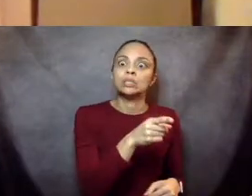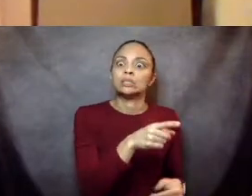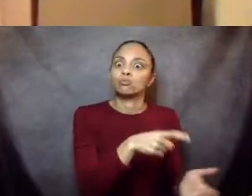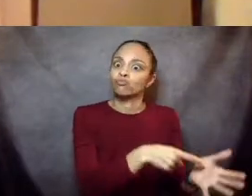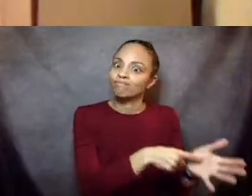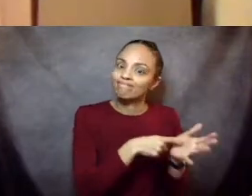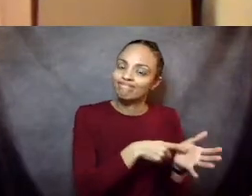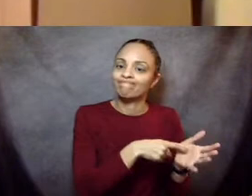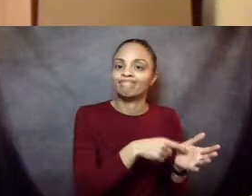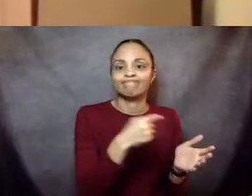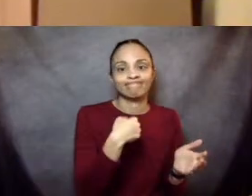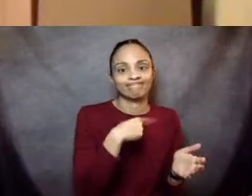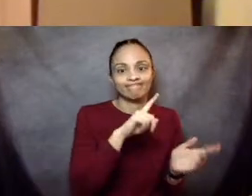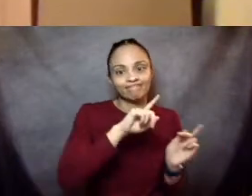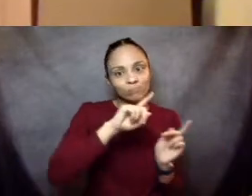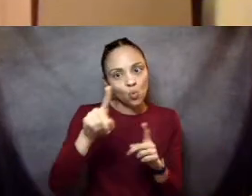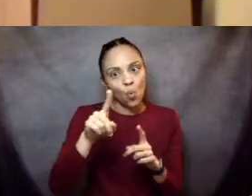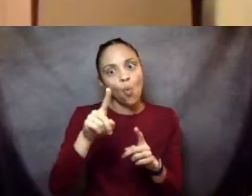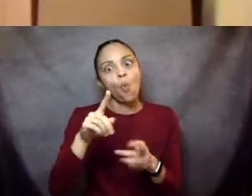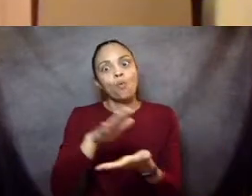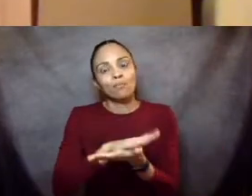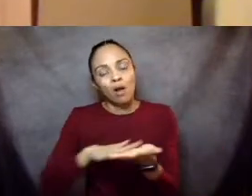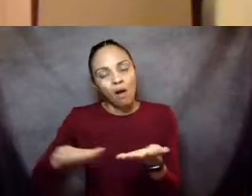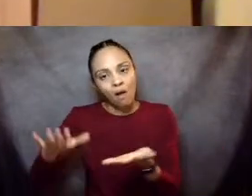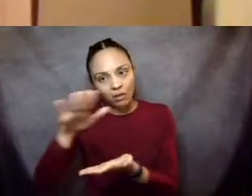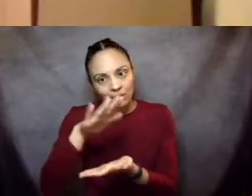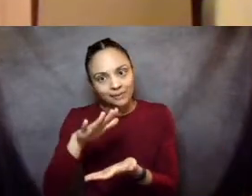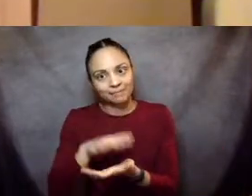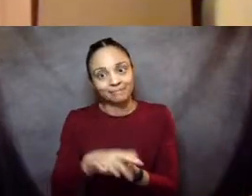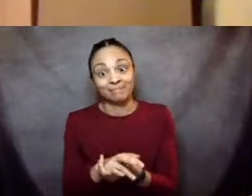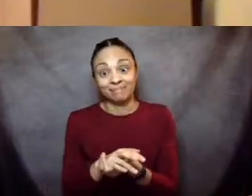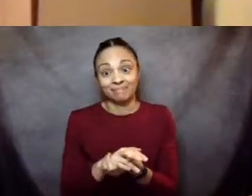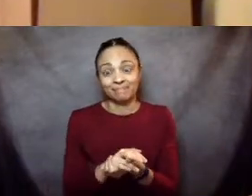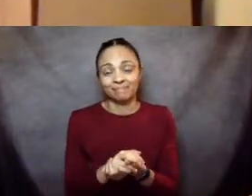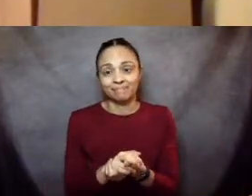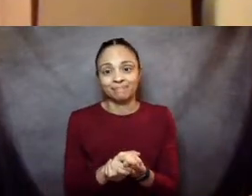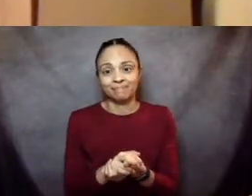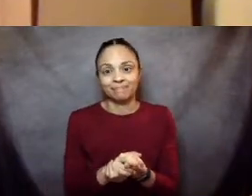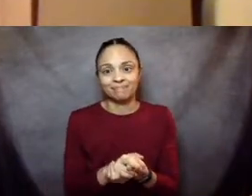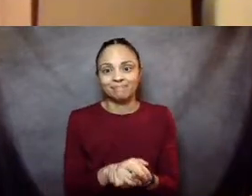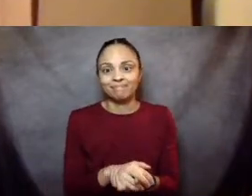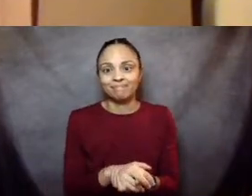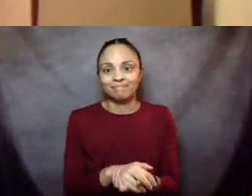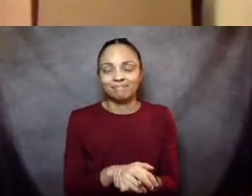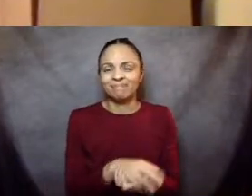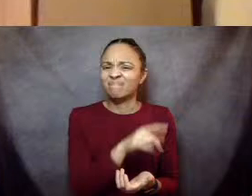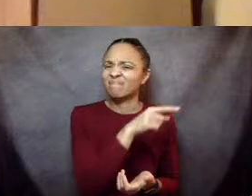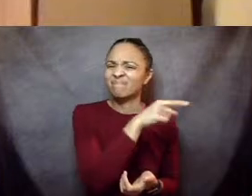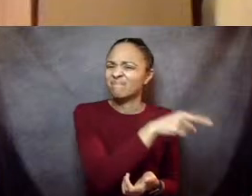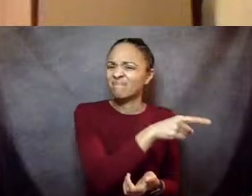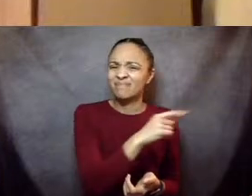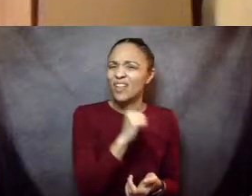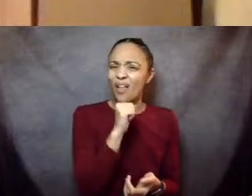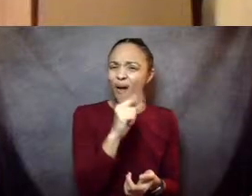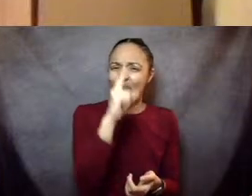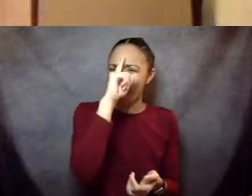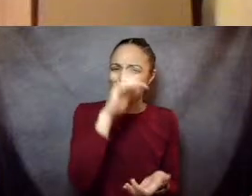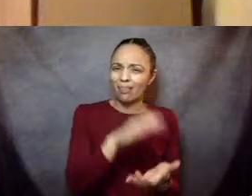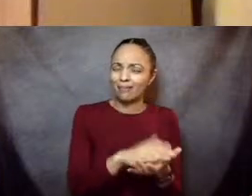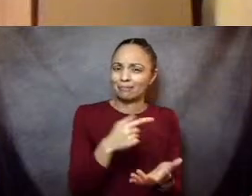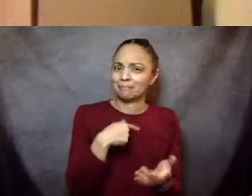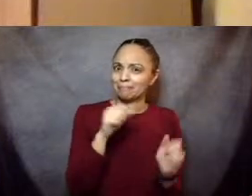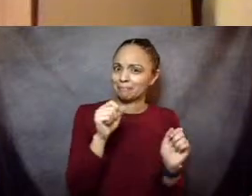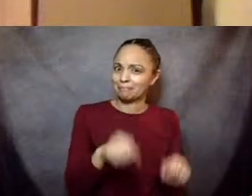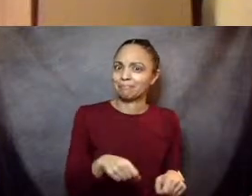don't think she saw there was a possibility of me being an independent person, providing myself with